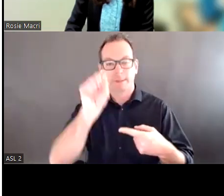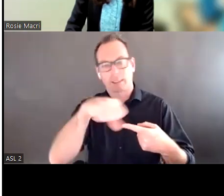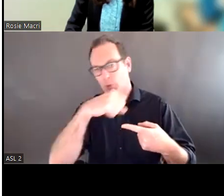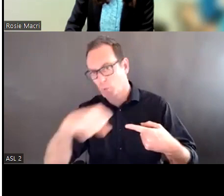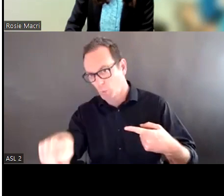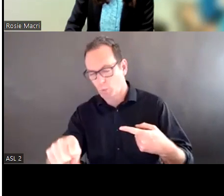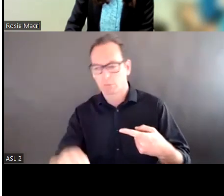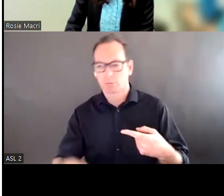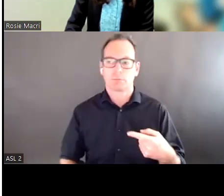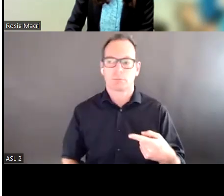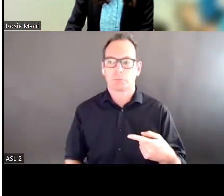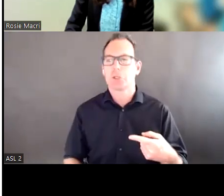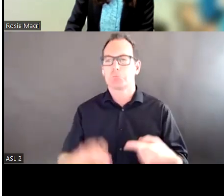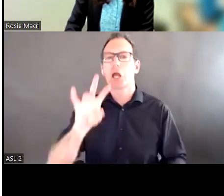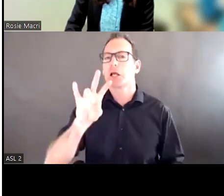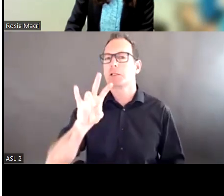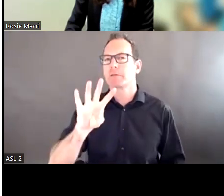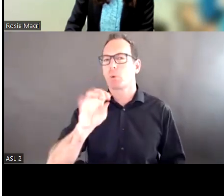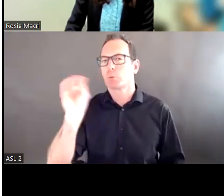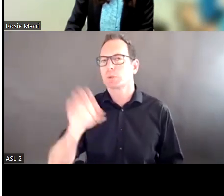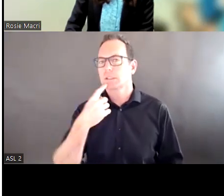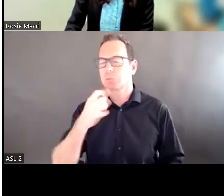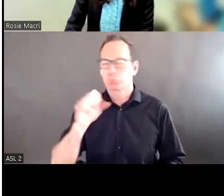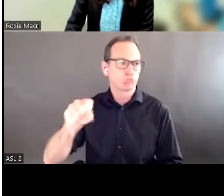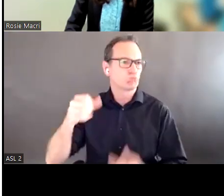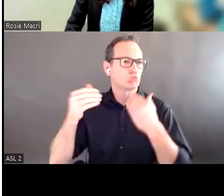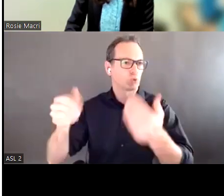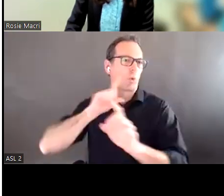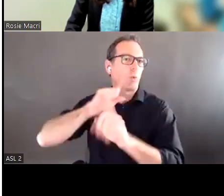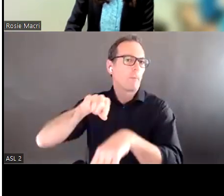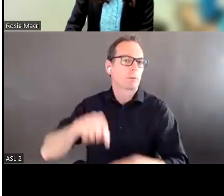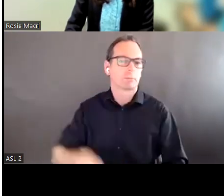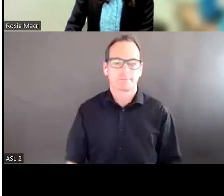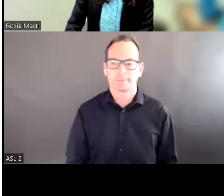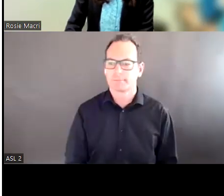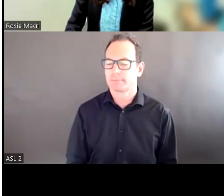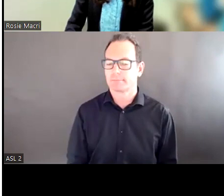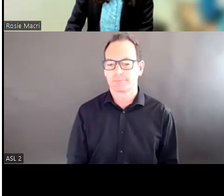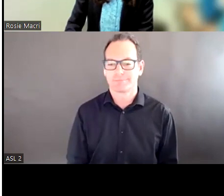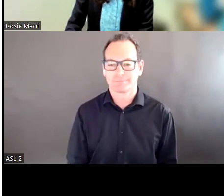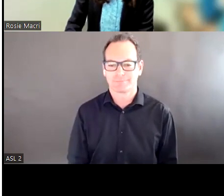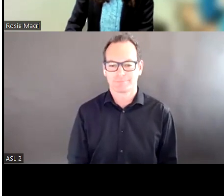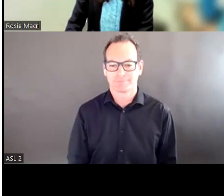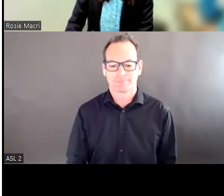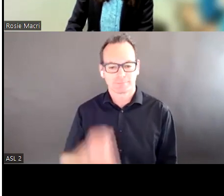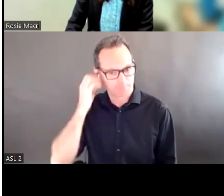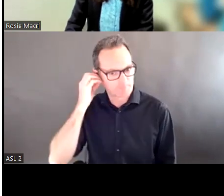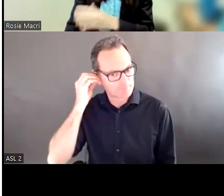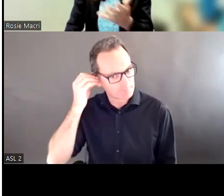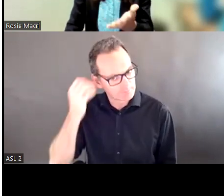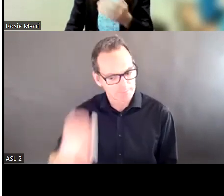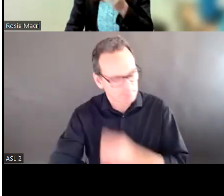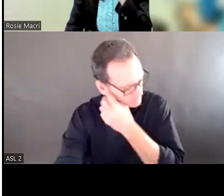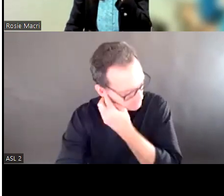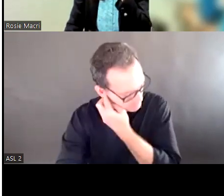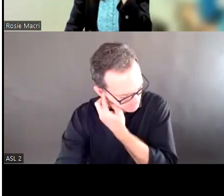most of the people, 74% are saying yes, they would report that. Okay, interesting. And I'd love to know, and